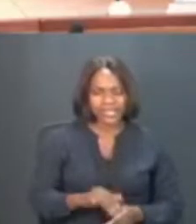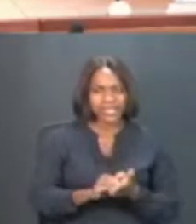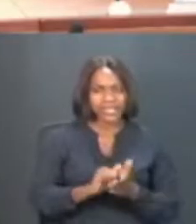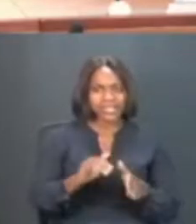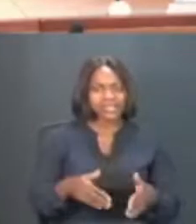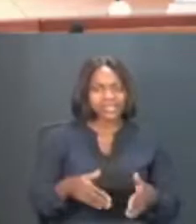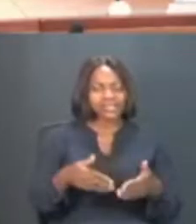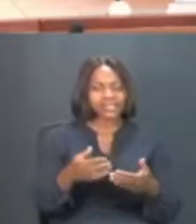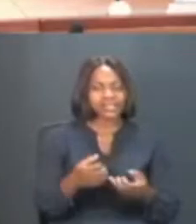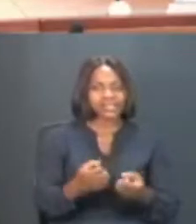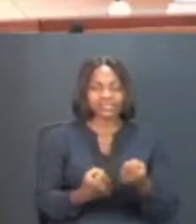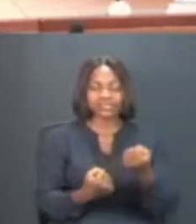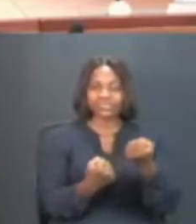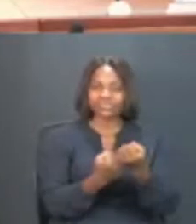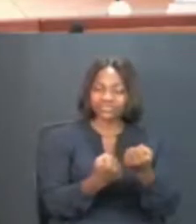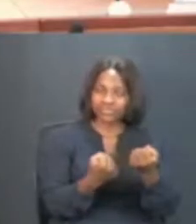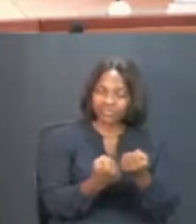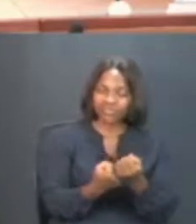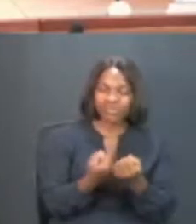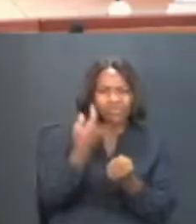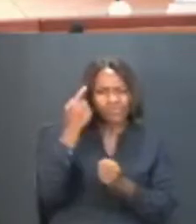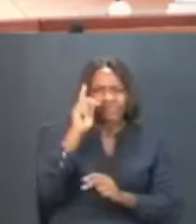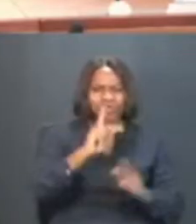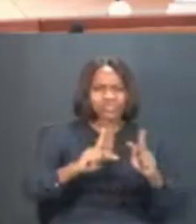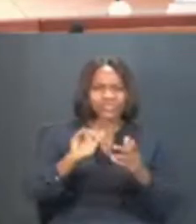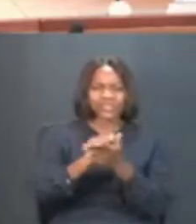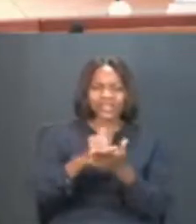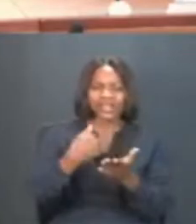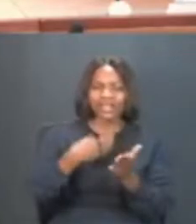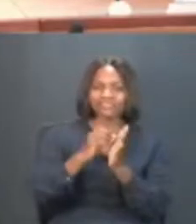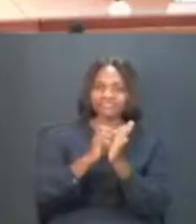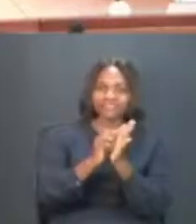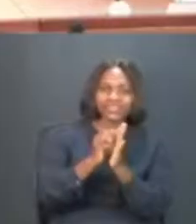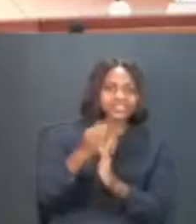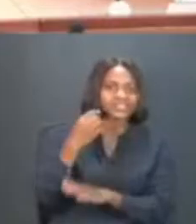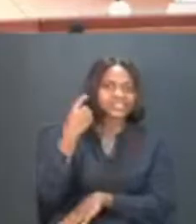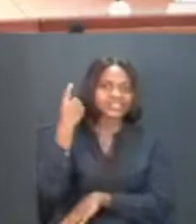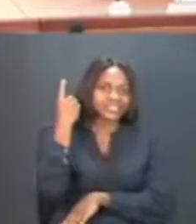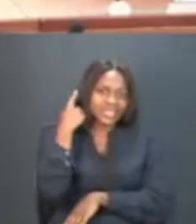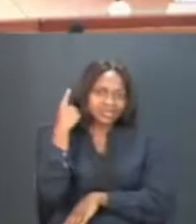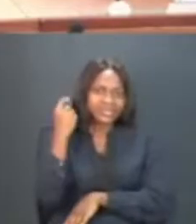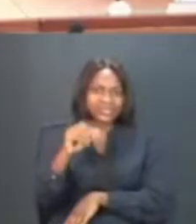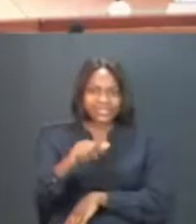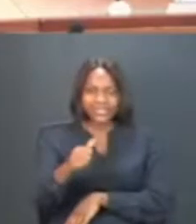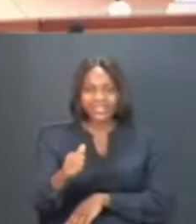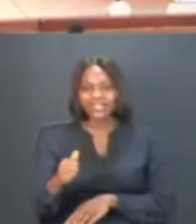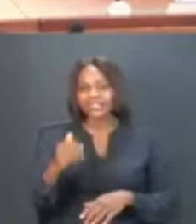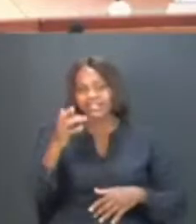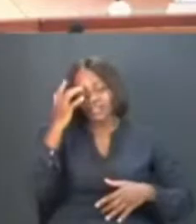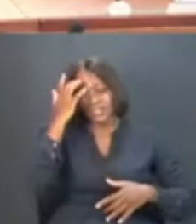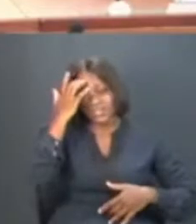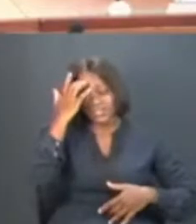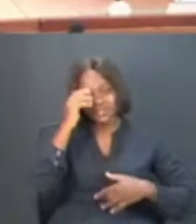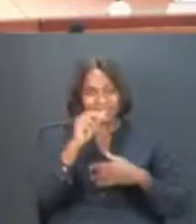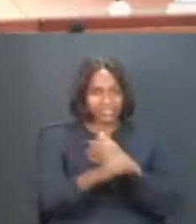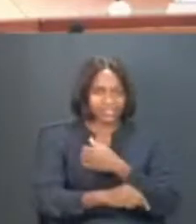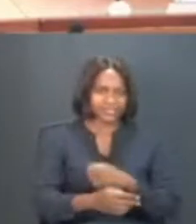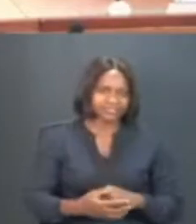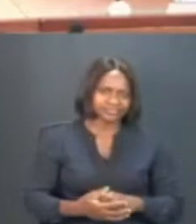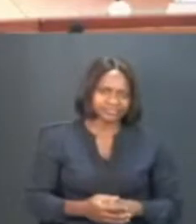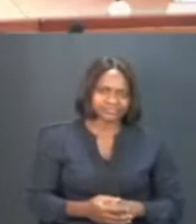to people who have cancers, diabetes, and other such diseases. Mr.